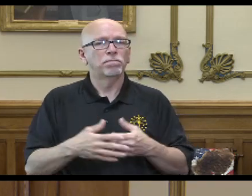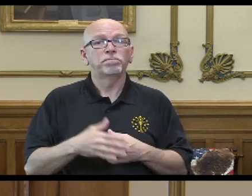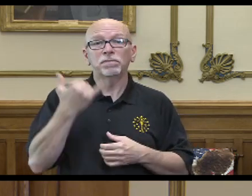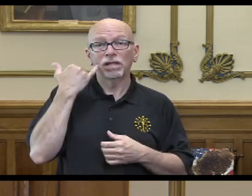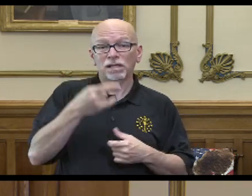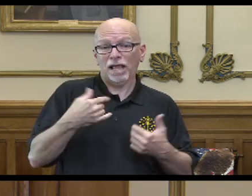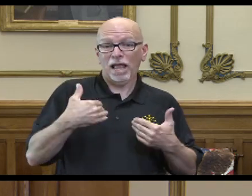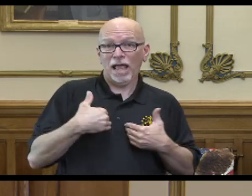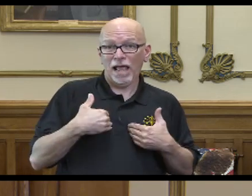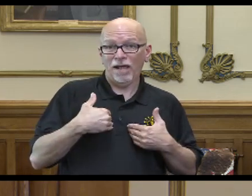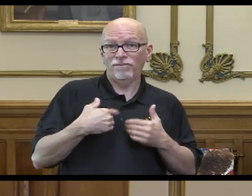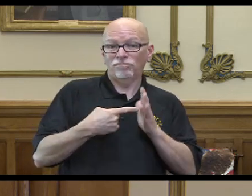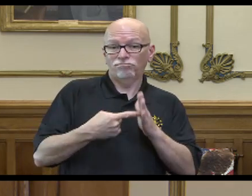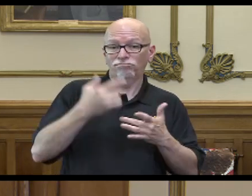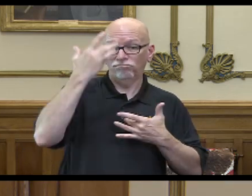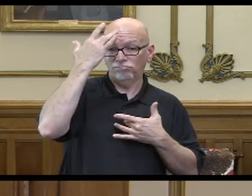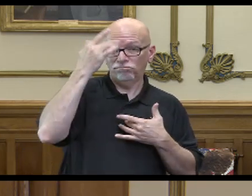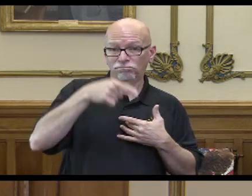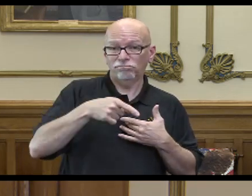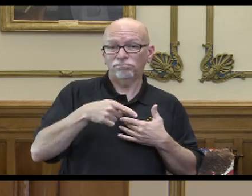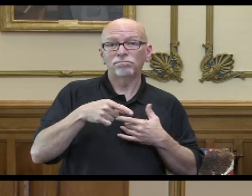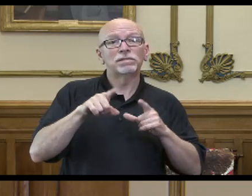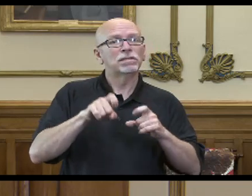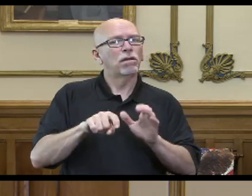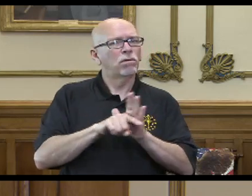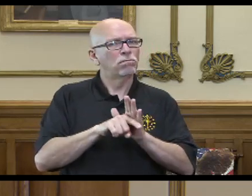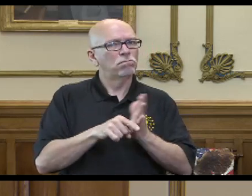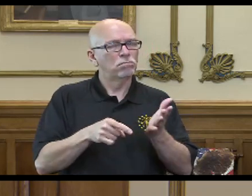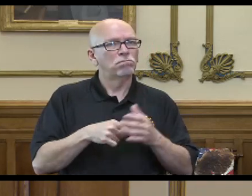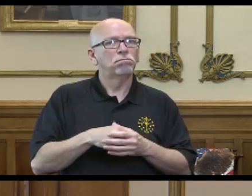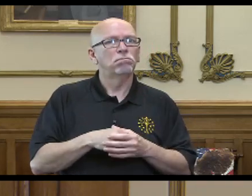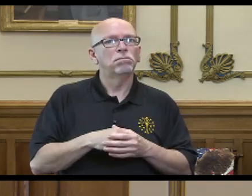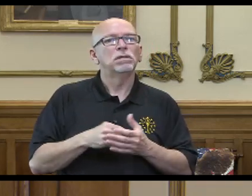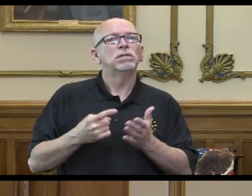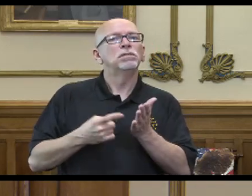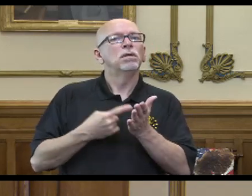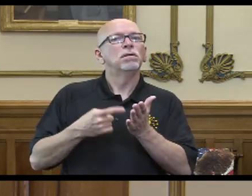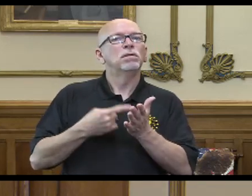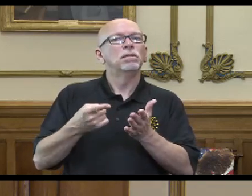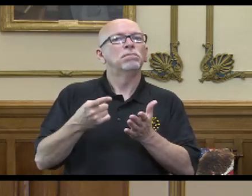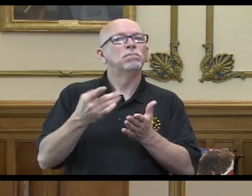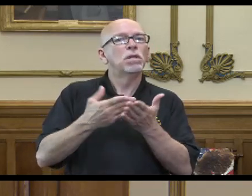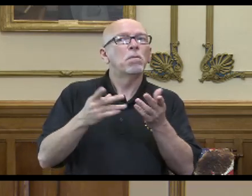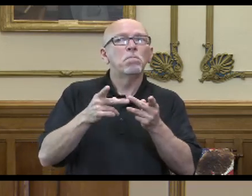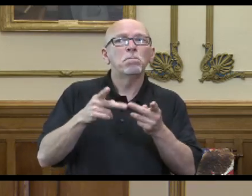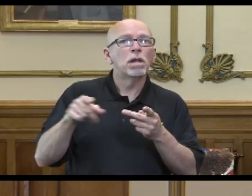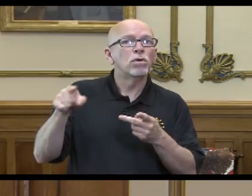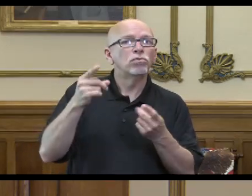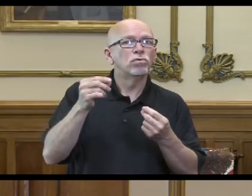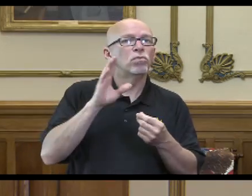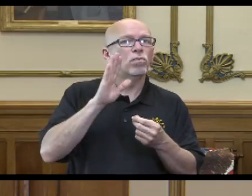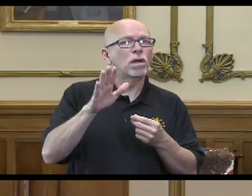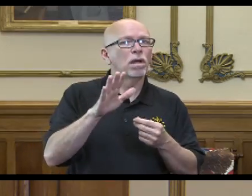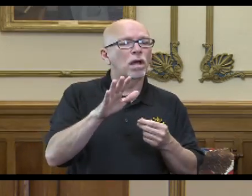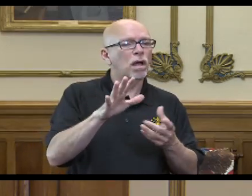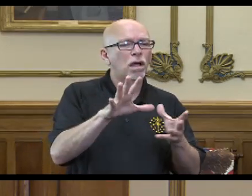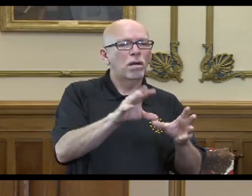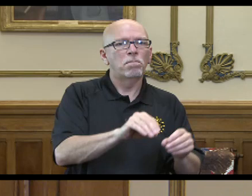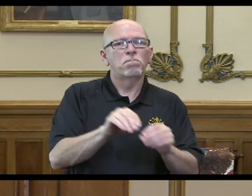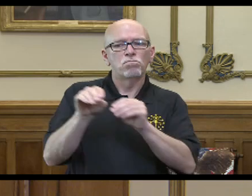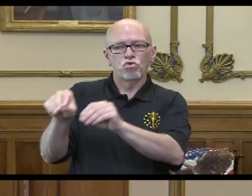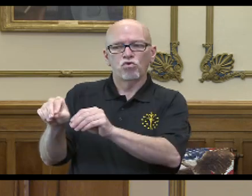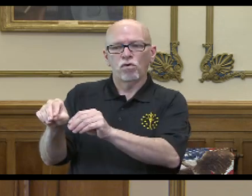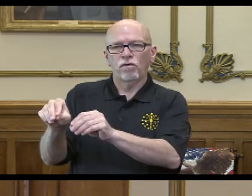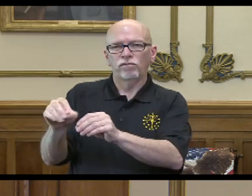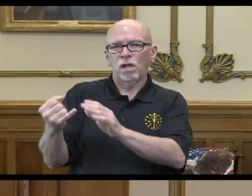have symptoms and they test negative, then sometimes what facilities will do is either move them and just watch